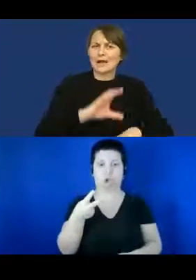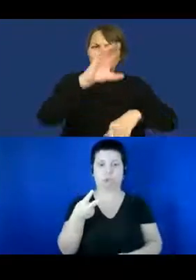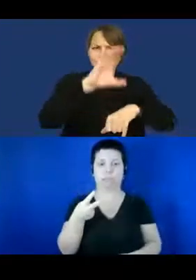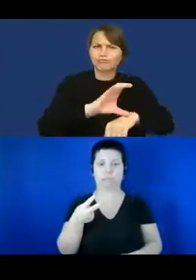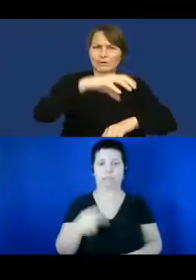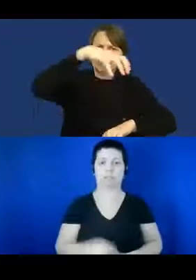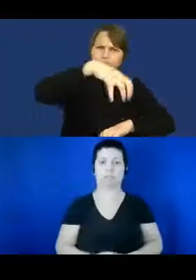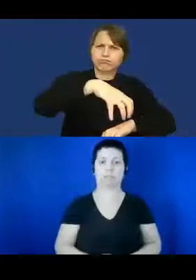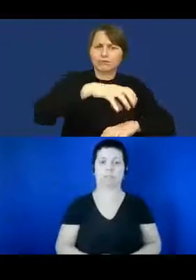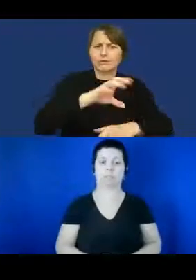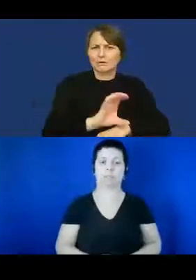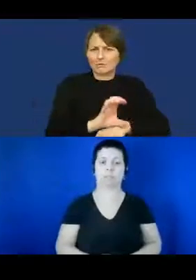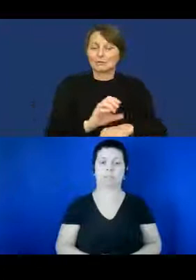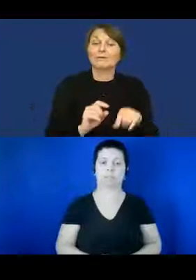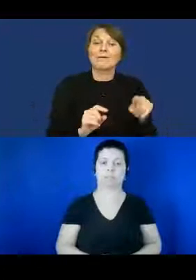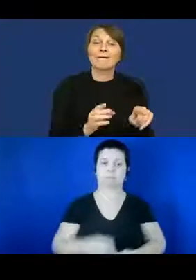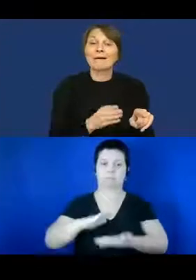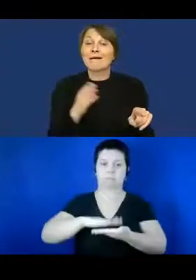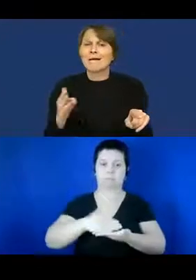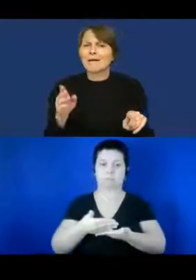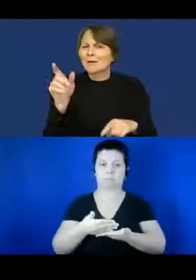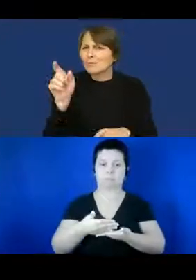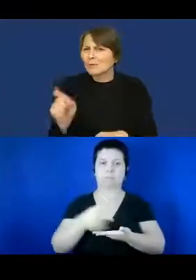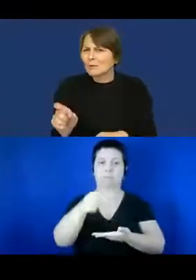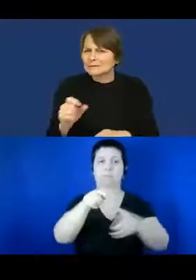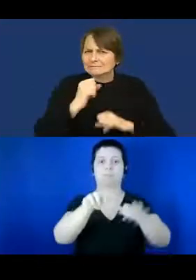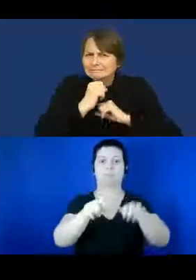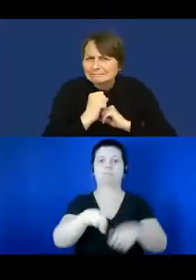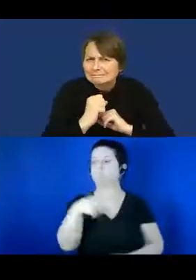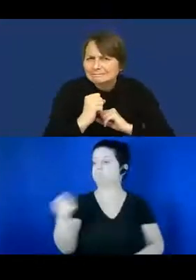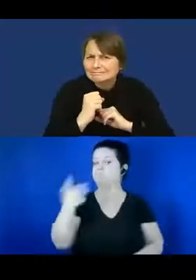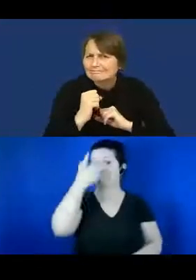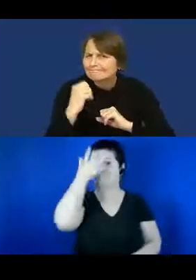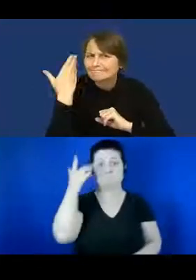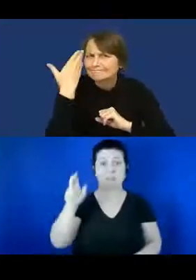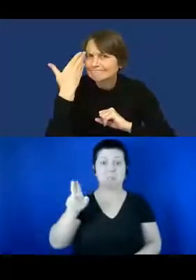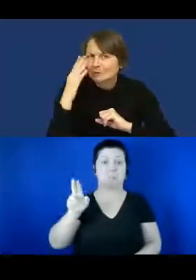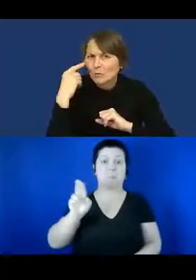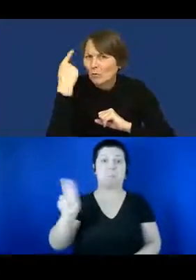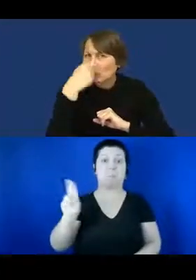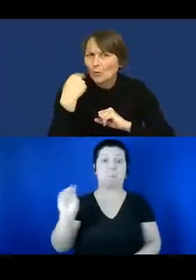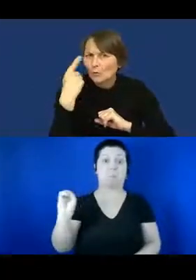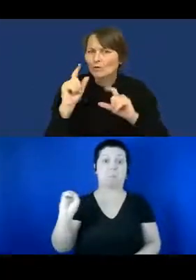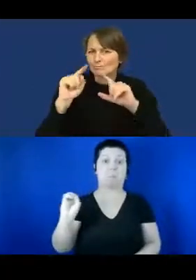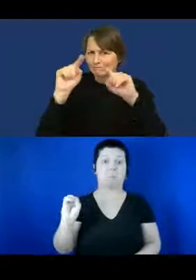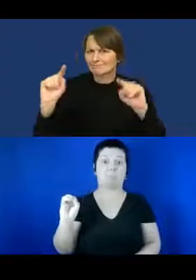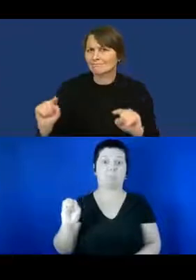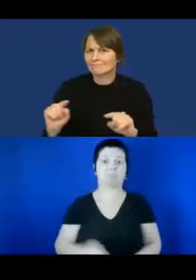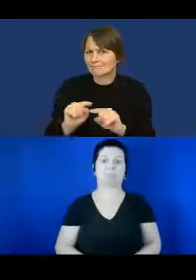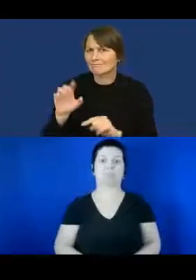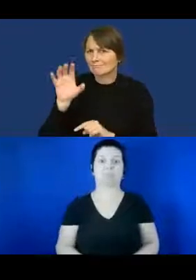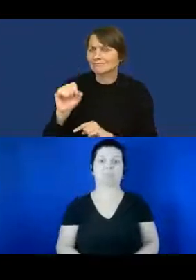case. Over to the right, a person, an unknown person, being identified by their face. But the system as a whole